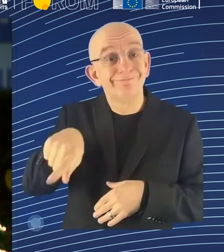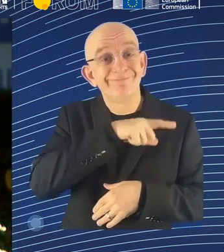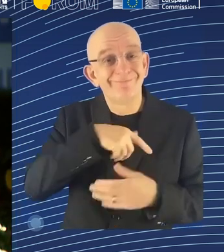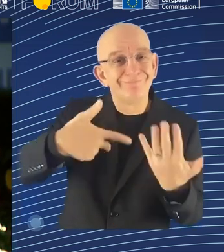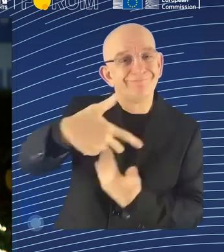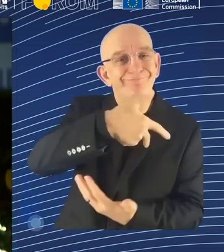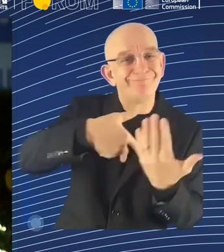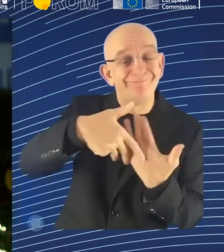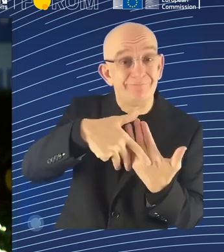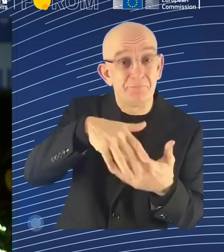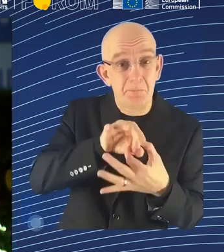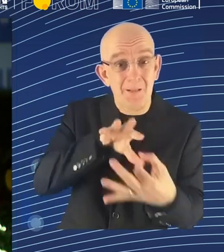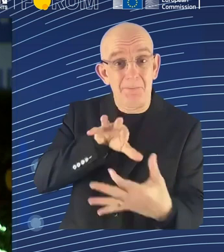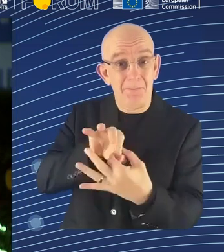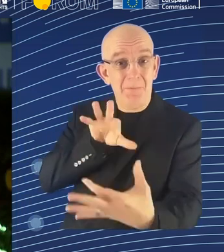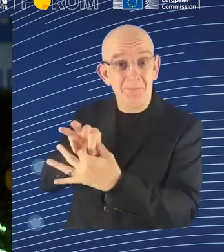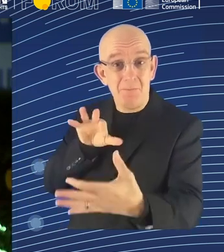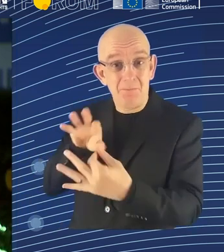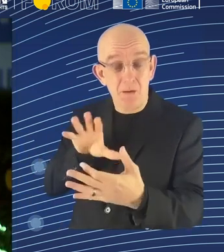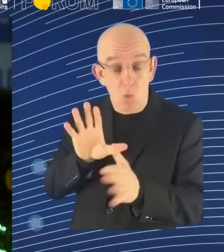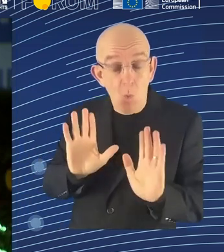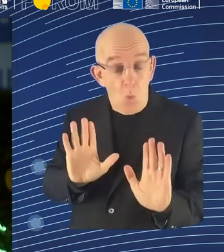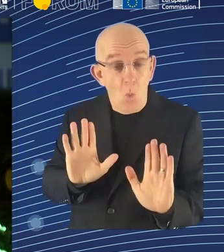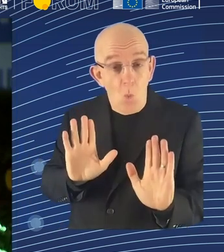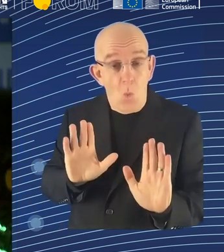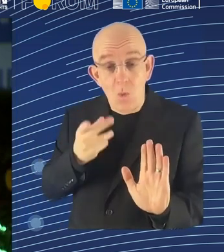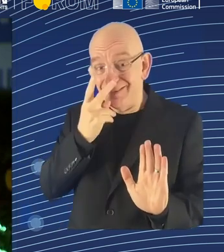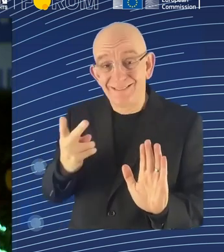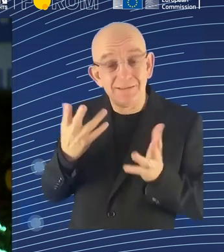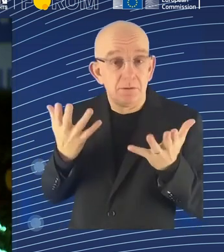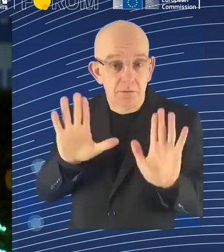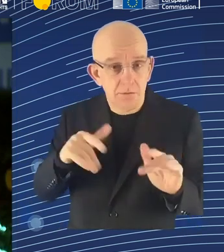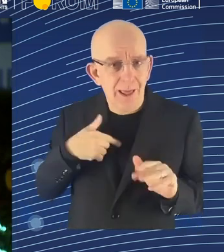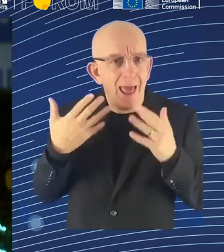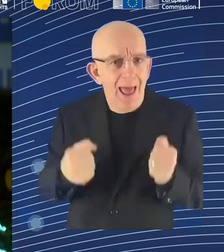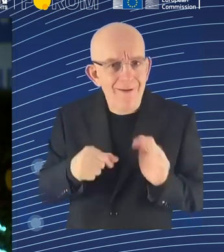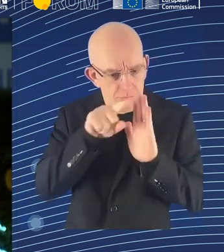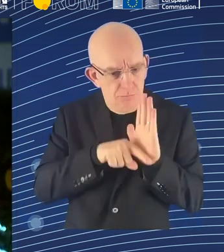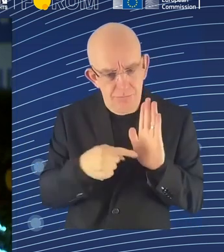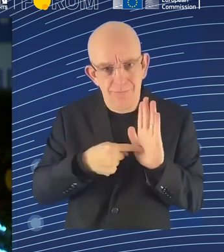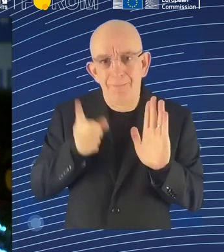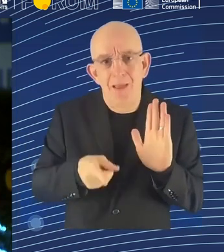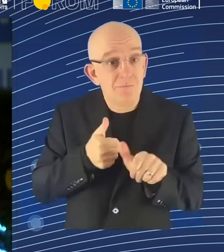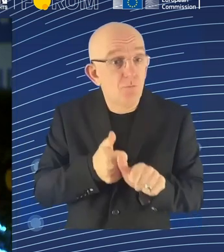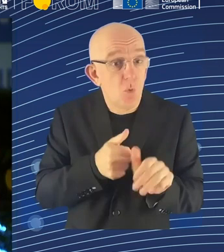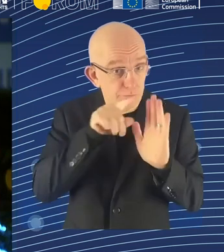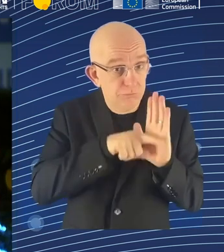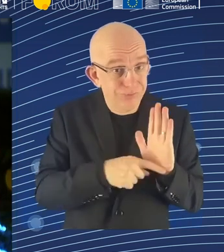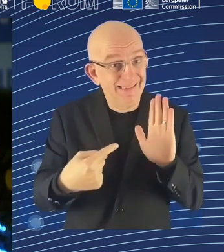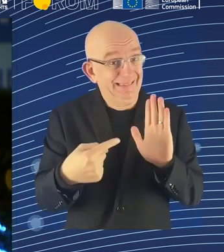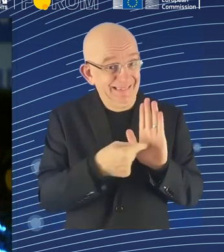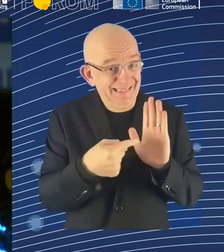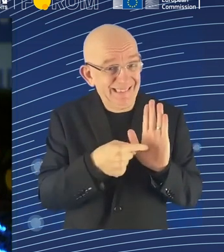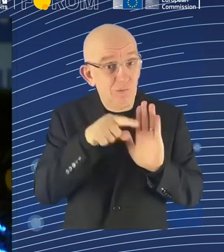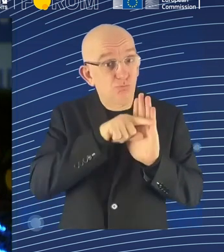rules, we are governed by the rule of law, we have our values, and it's about ensuring that in all these developments,